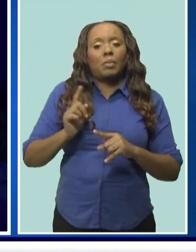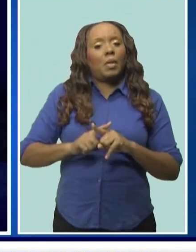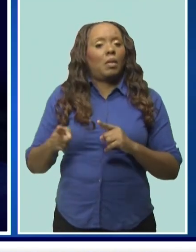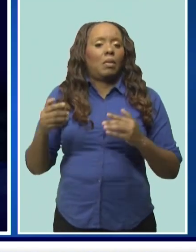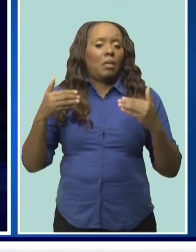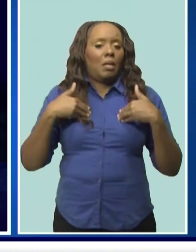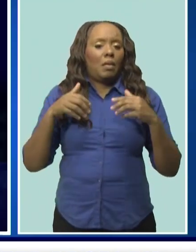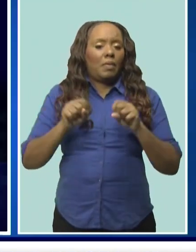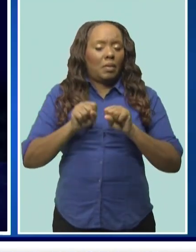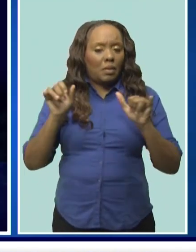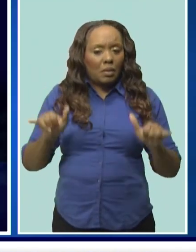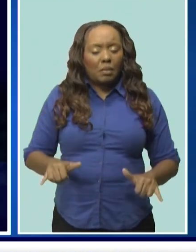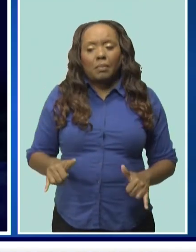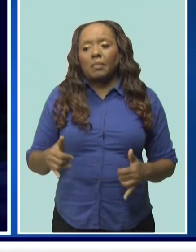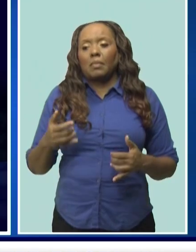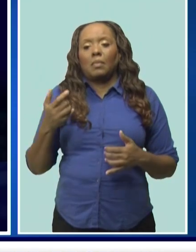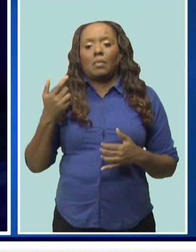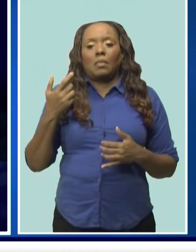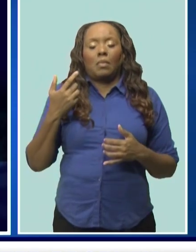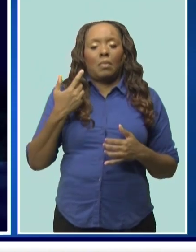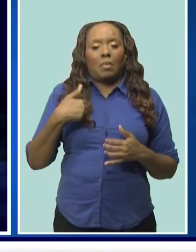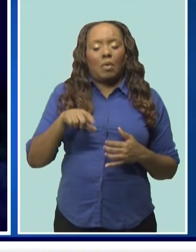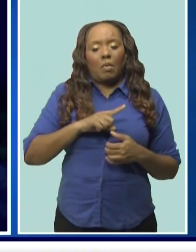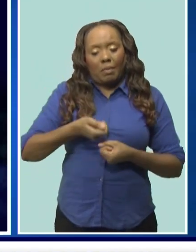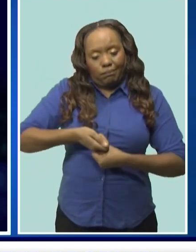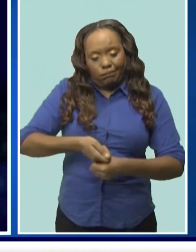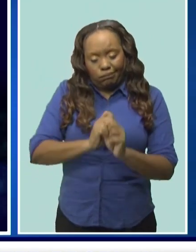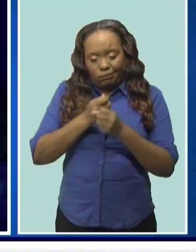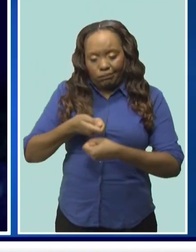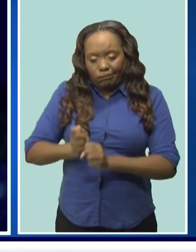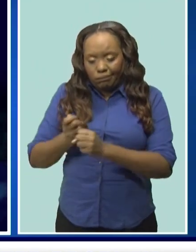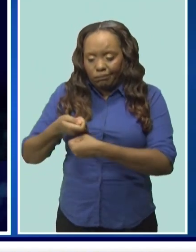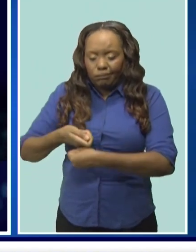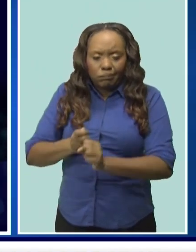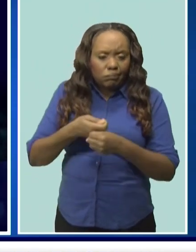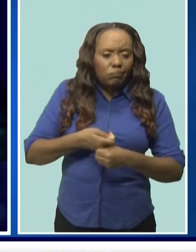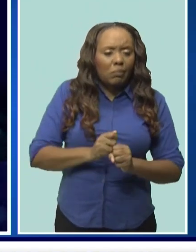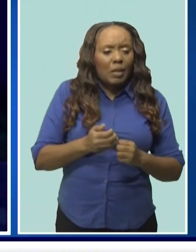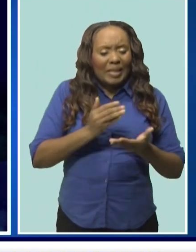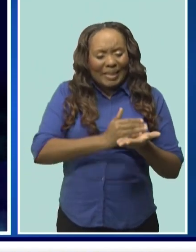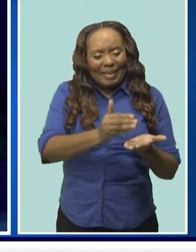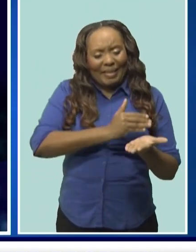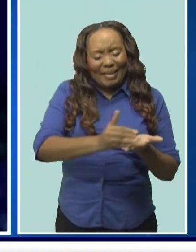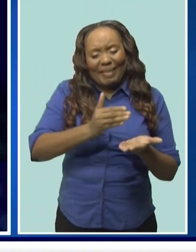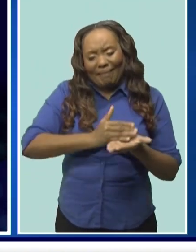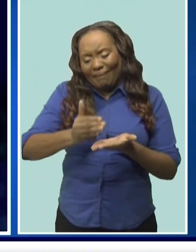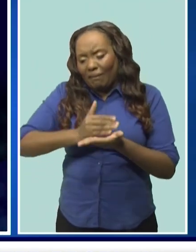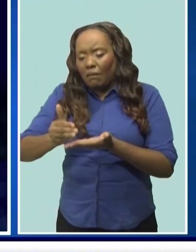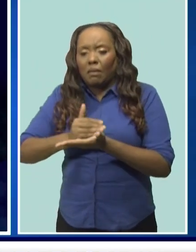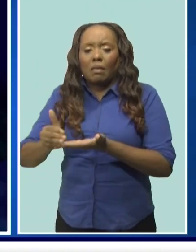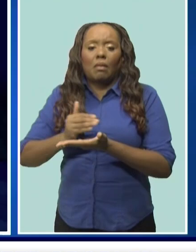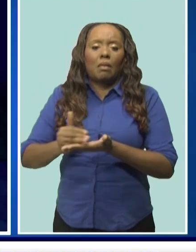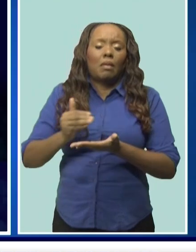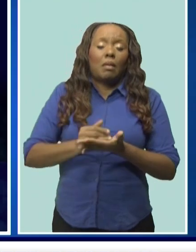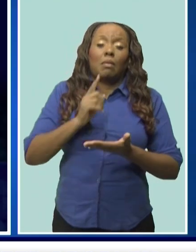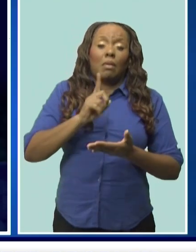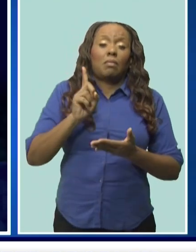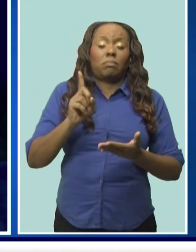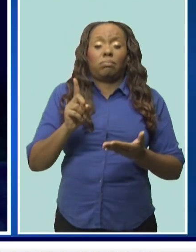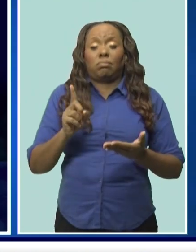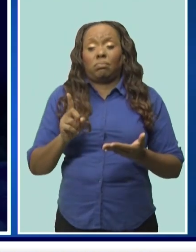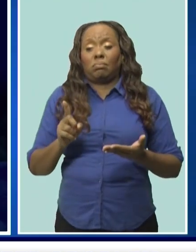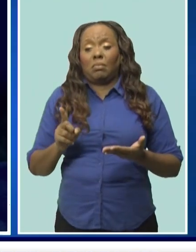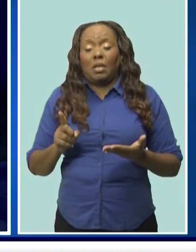is activated where we use manual labor to remove the sargassum, and it is taken